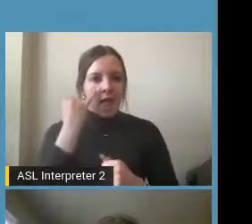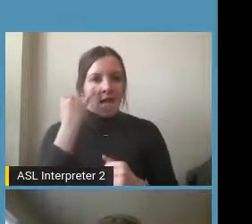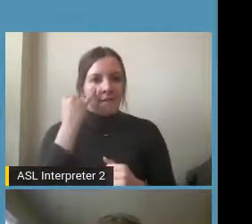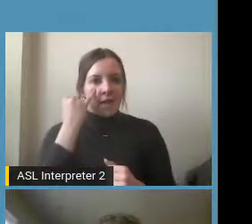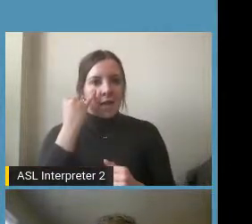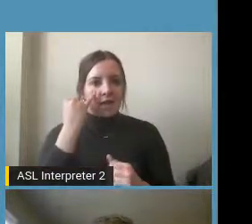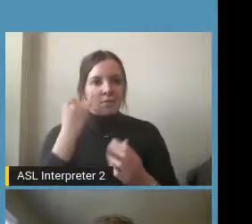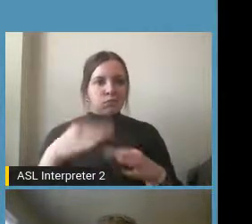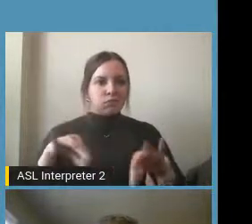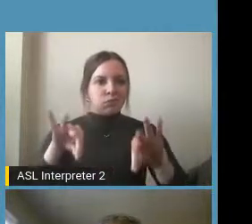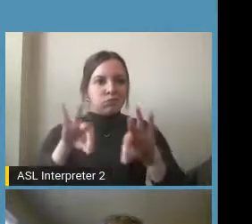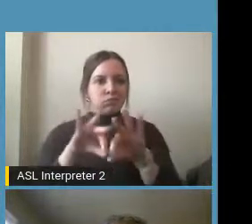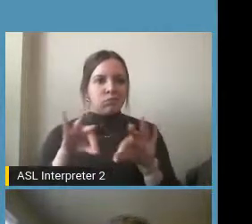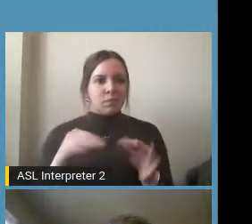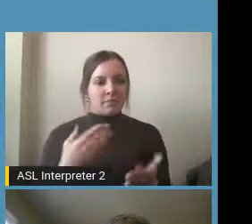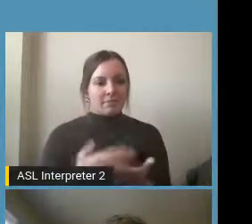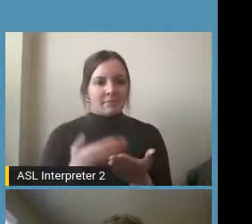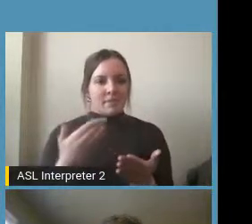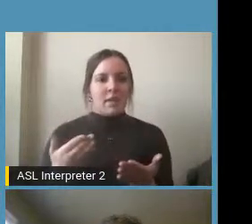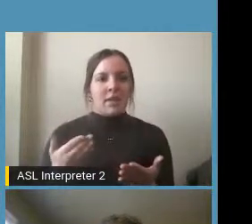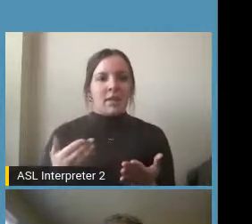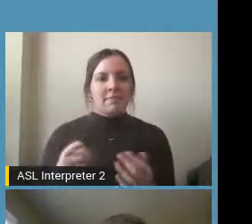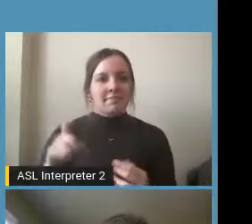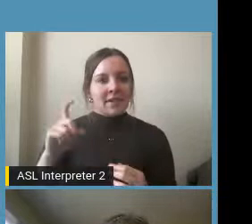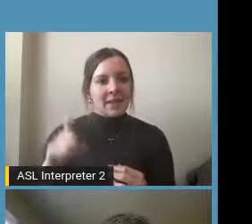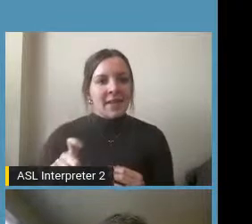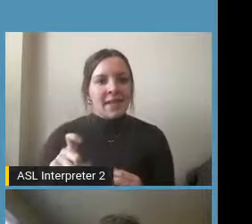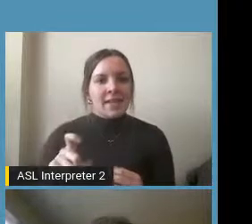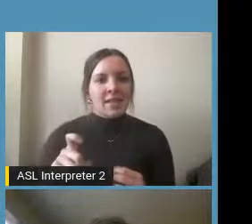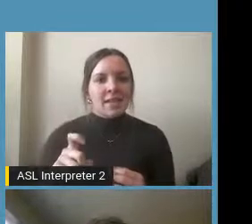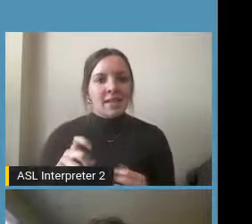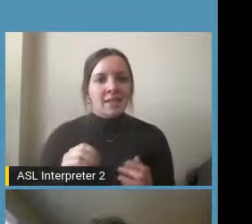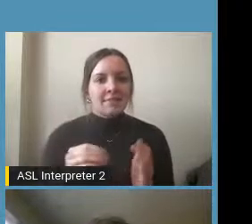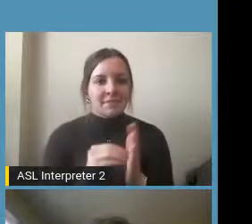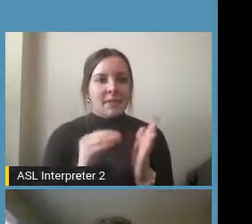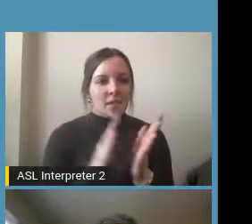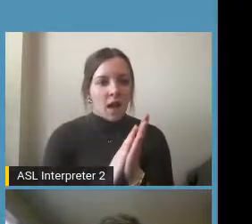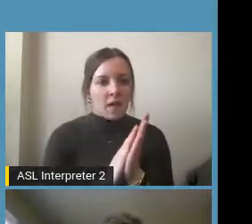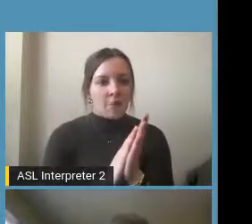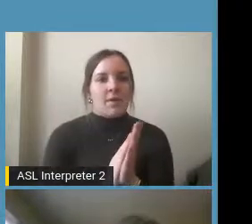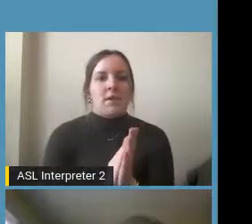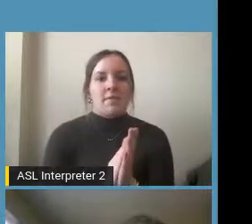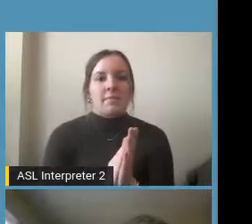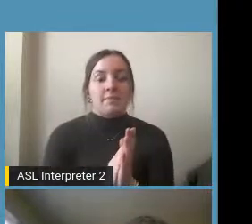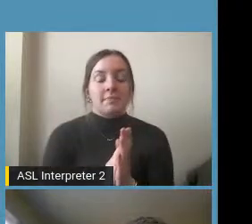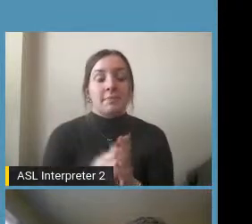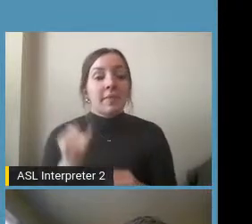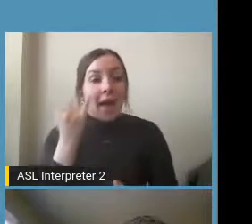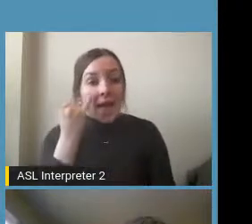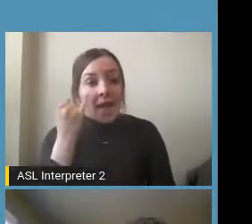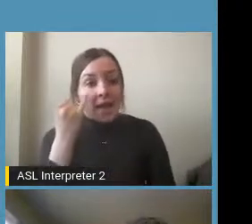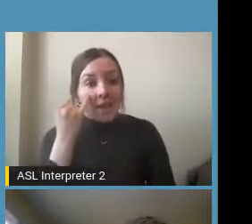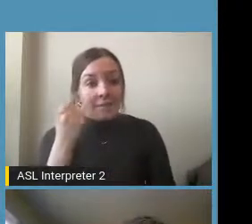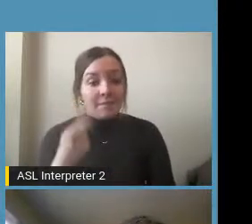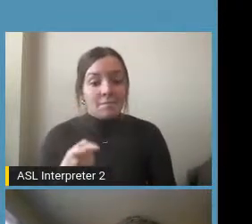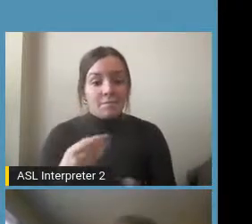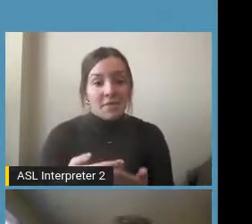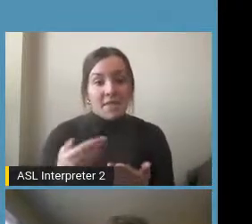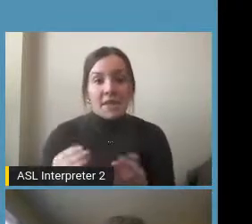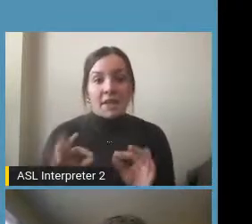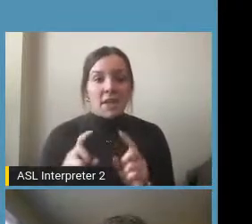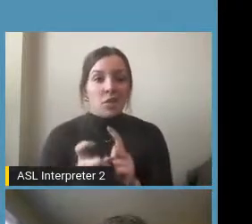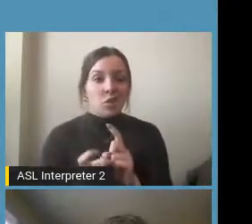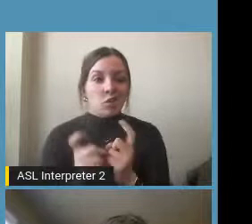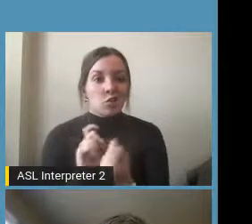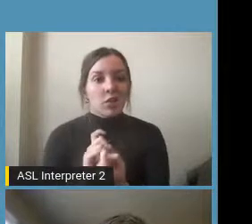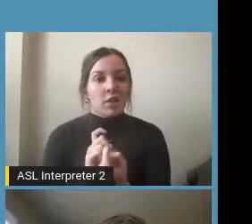If it's changing, we want to record how it was and measure that change. Sometimes it's difficult to experience or present, and